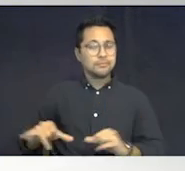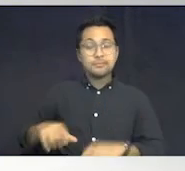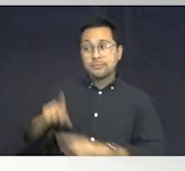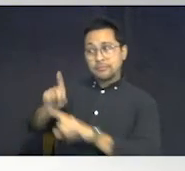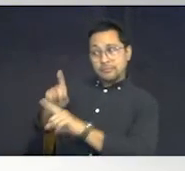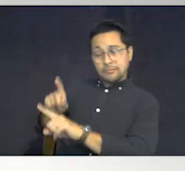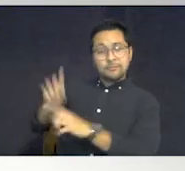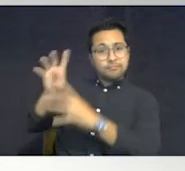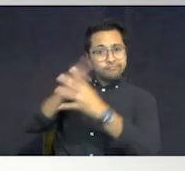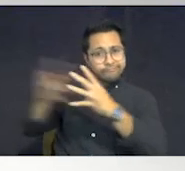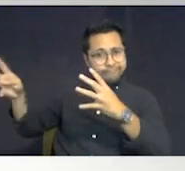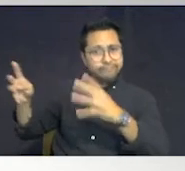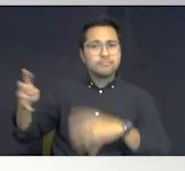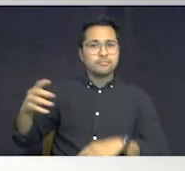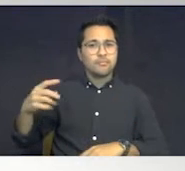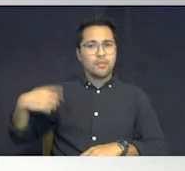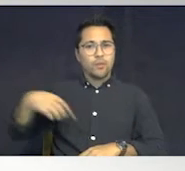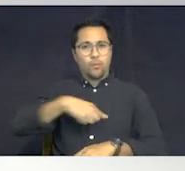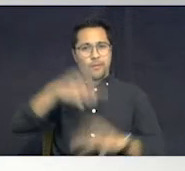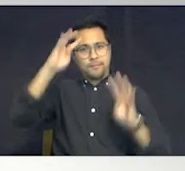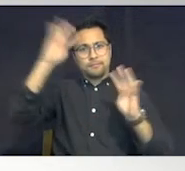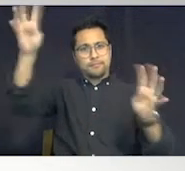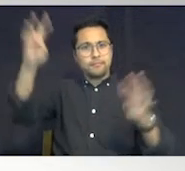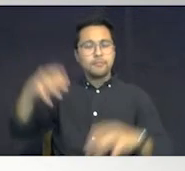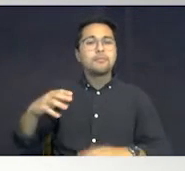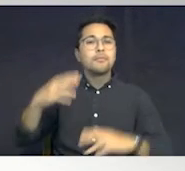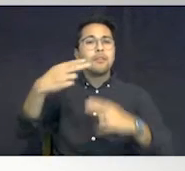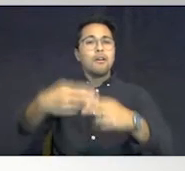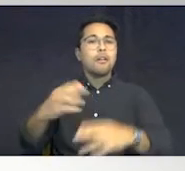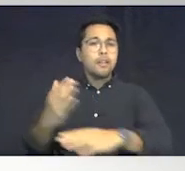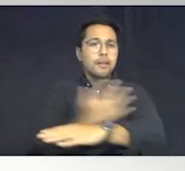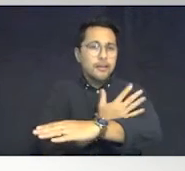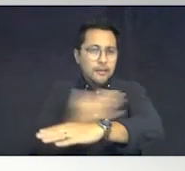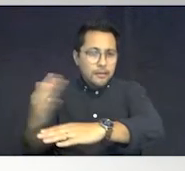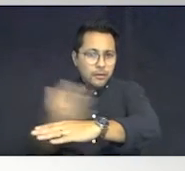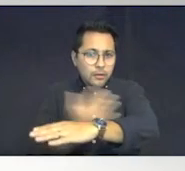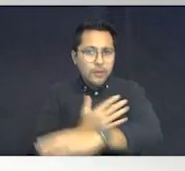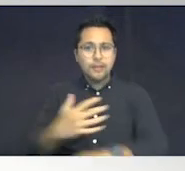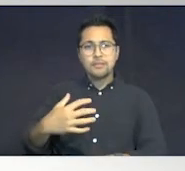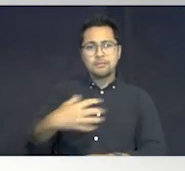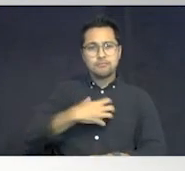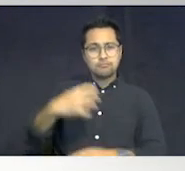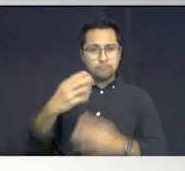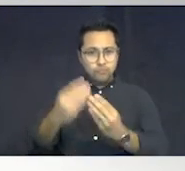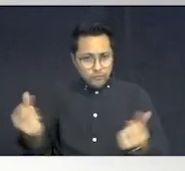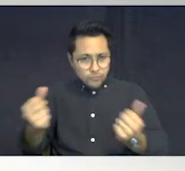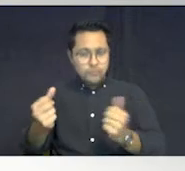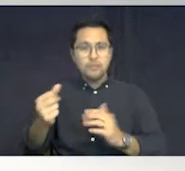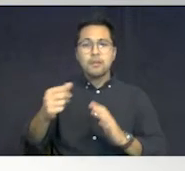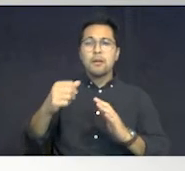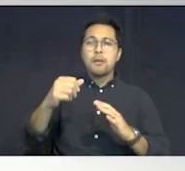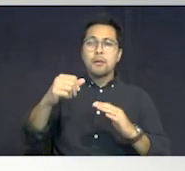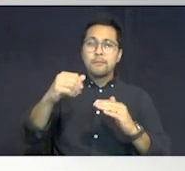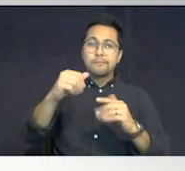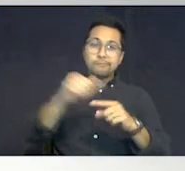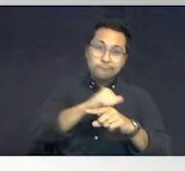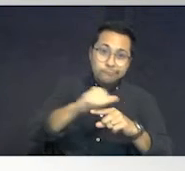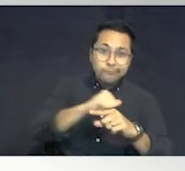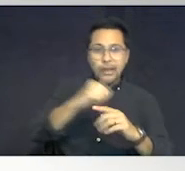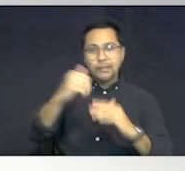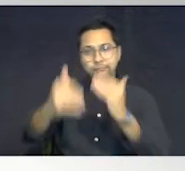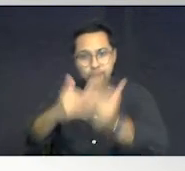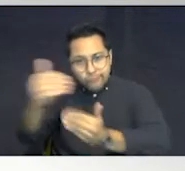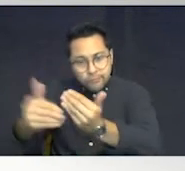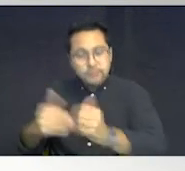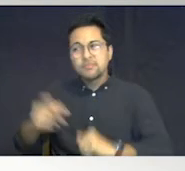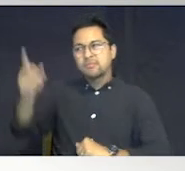been developed by Cadre, which they call the Continuum of Dispute Resolution Processes and Practices. And so they've